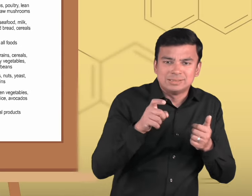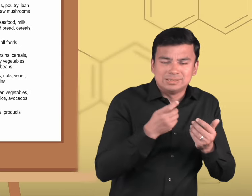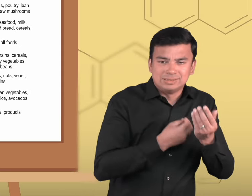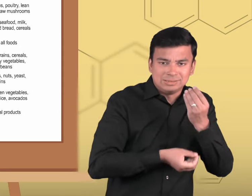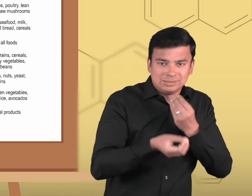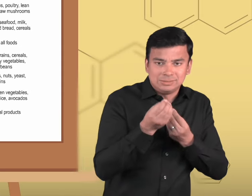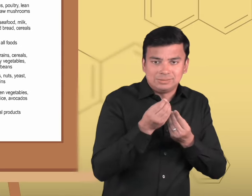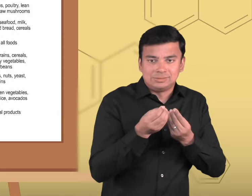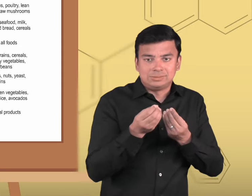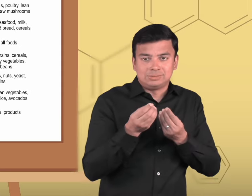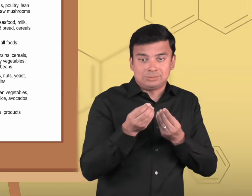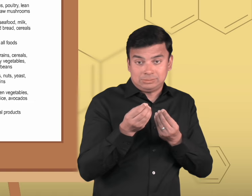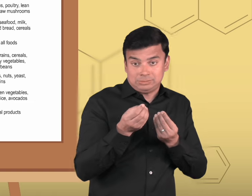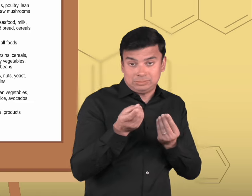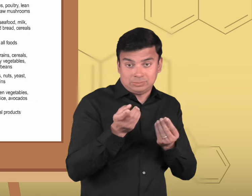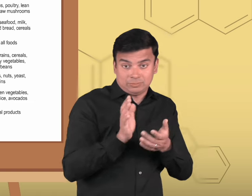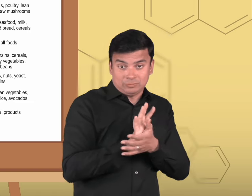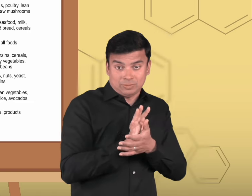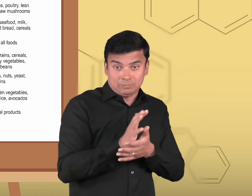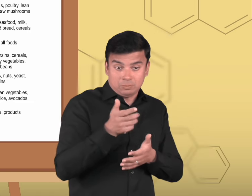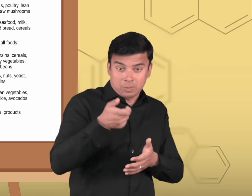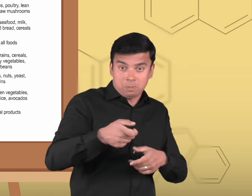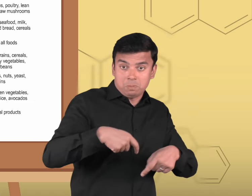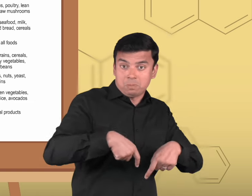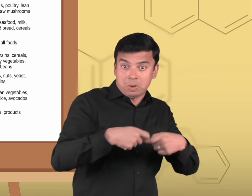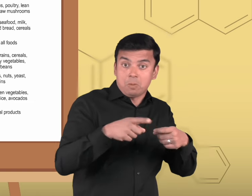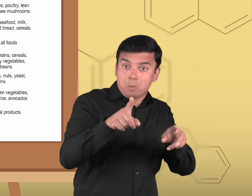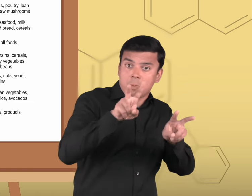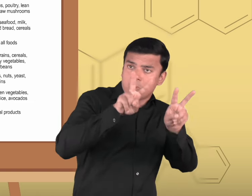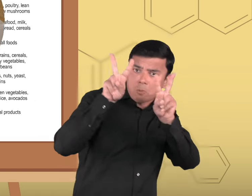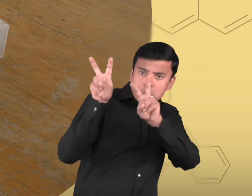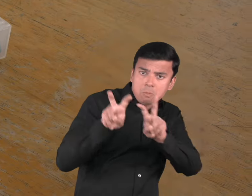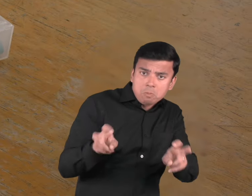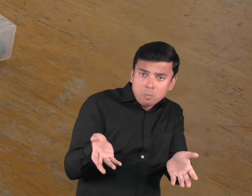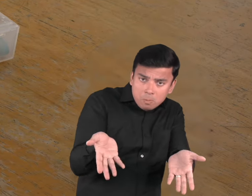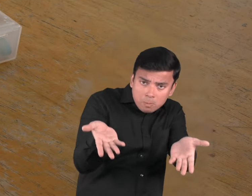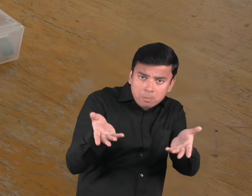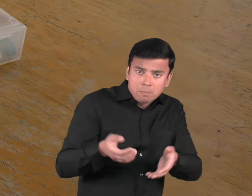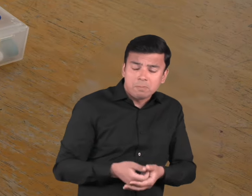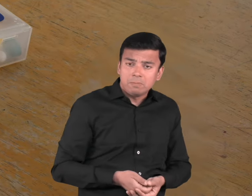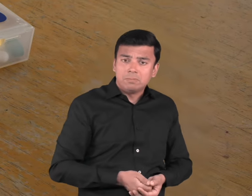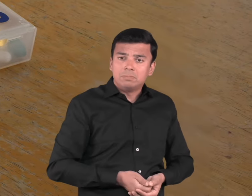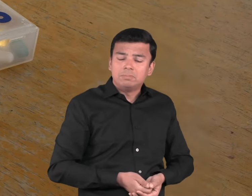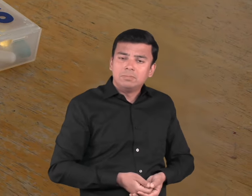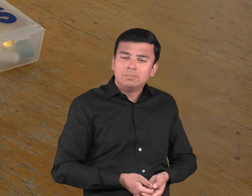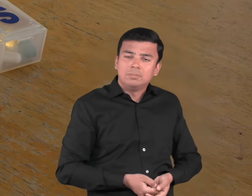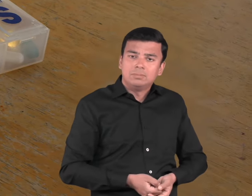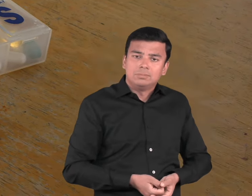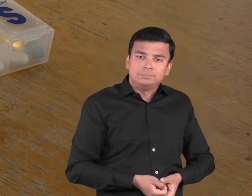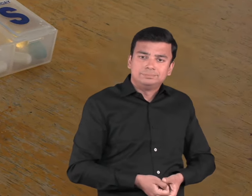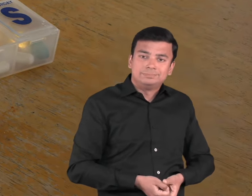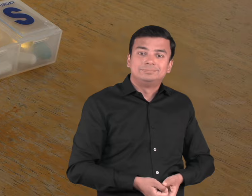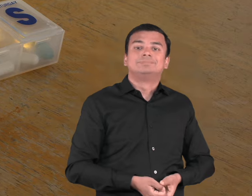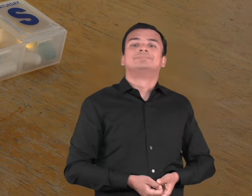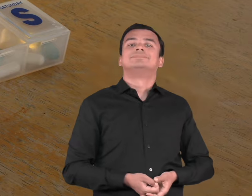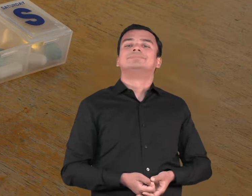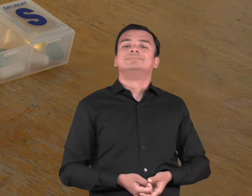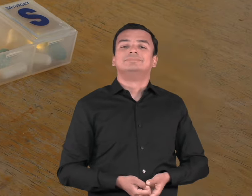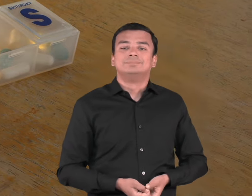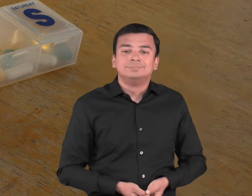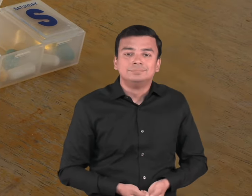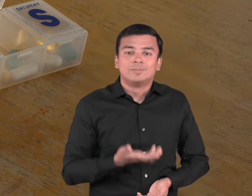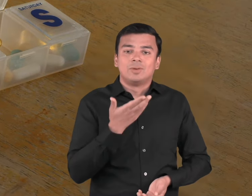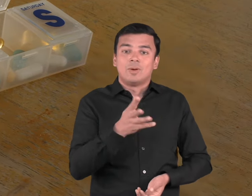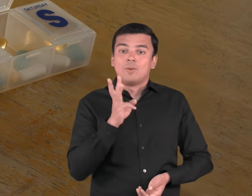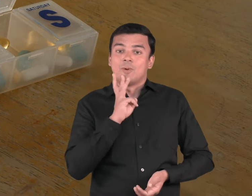in you can pause to read them all remember water soluble vitamins